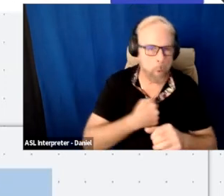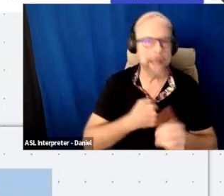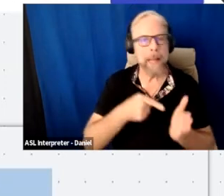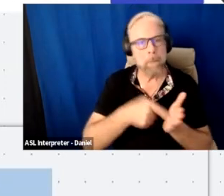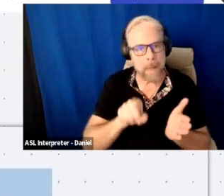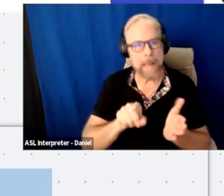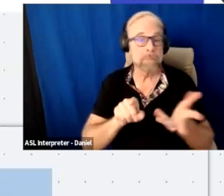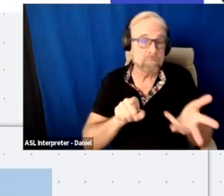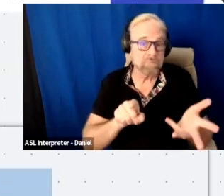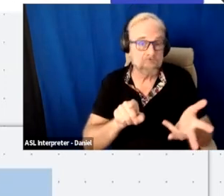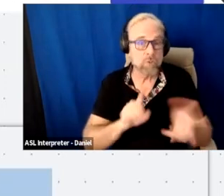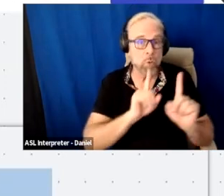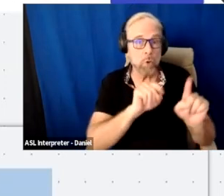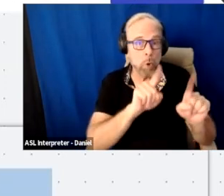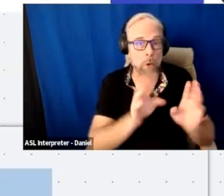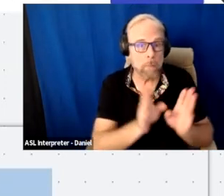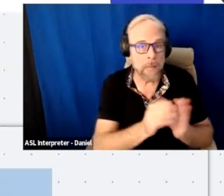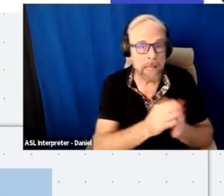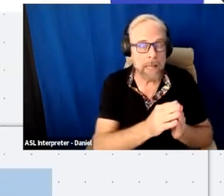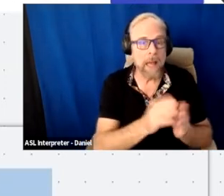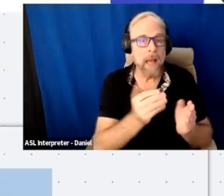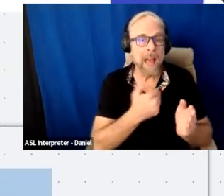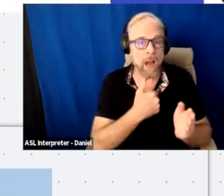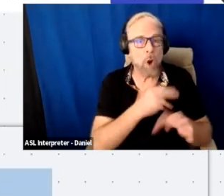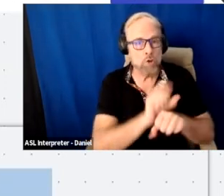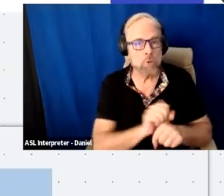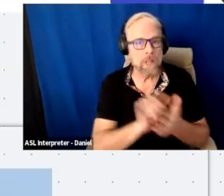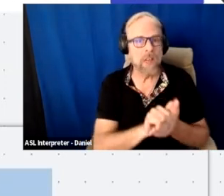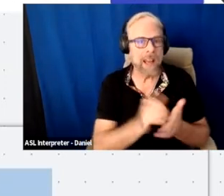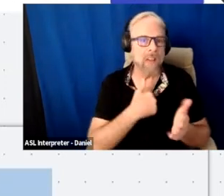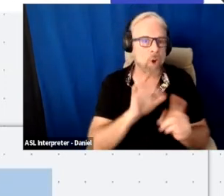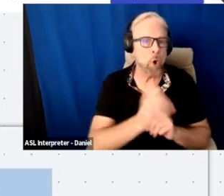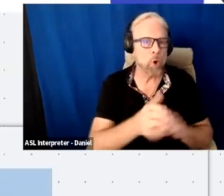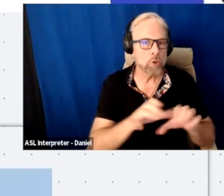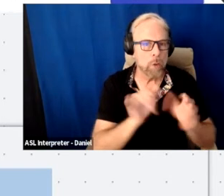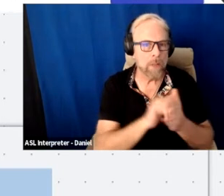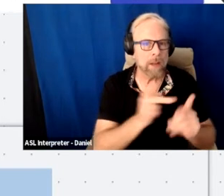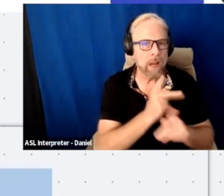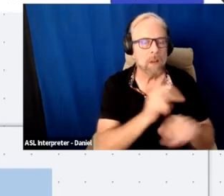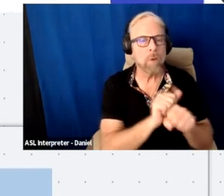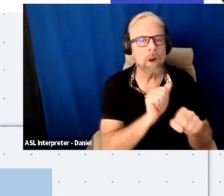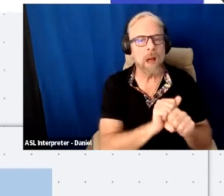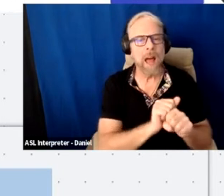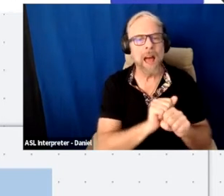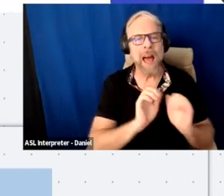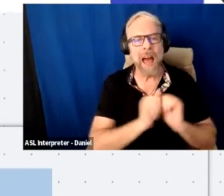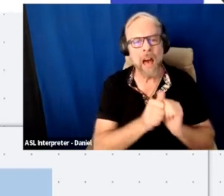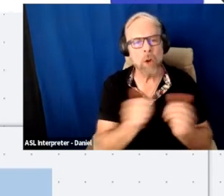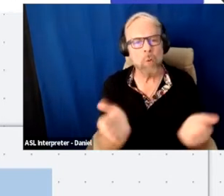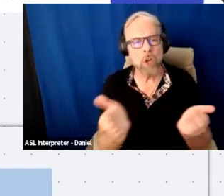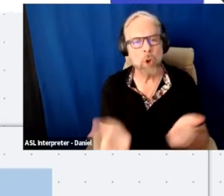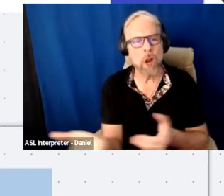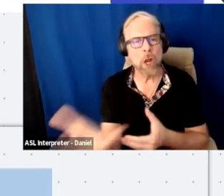and have a culture around doing this work, how do we, again, get to that inclusion and not